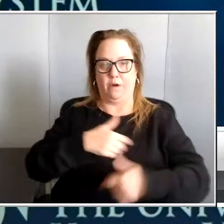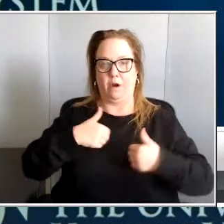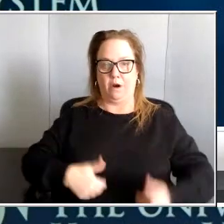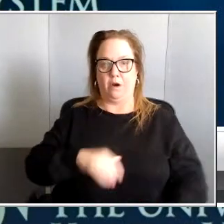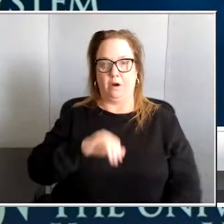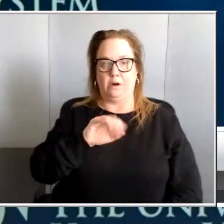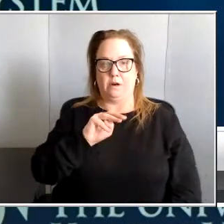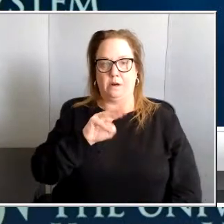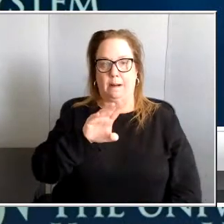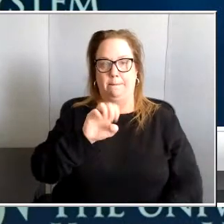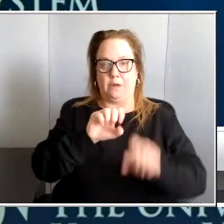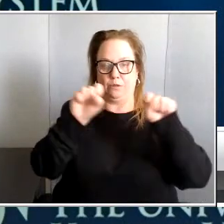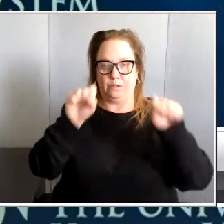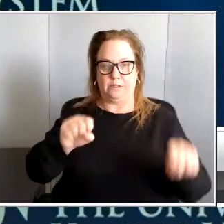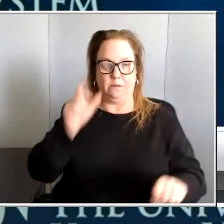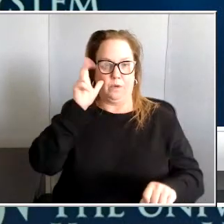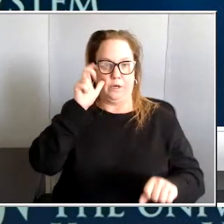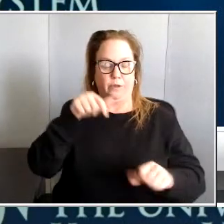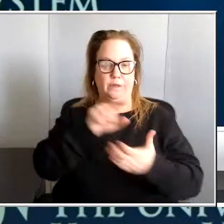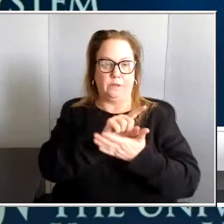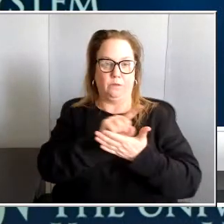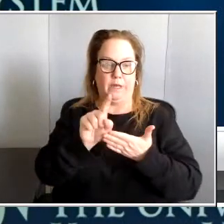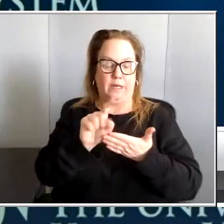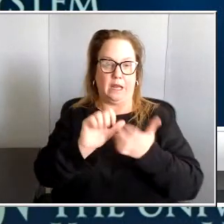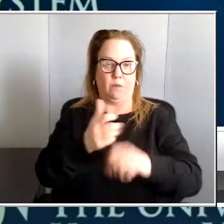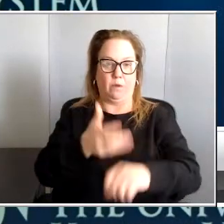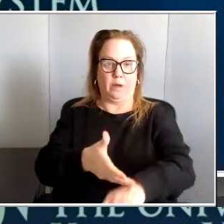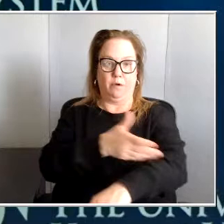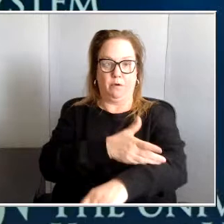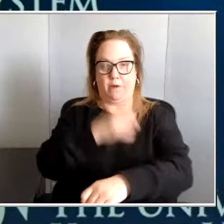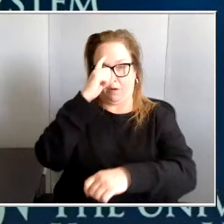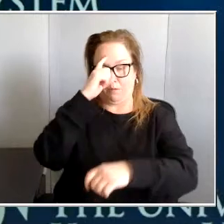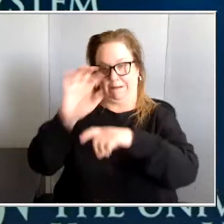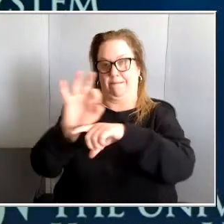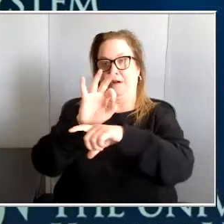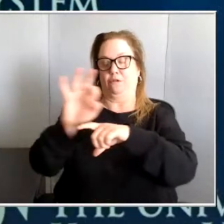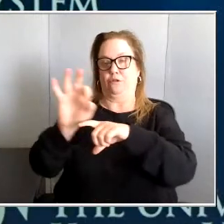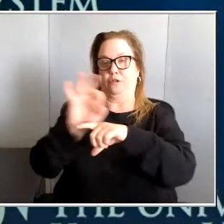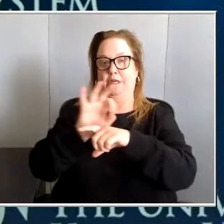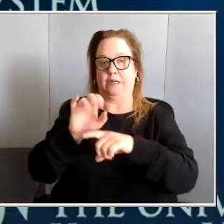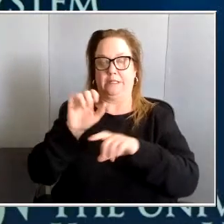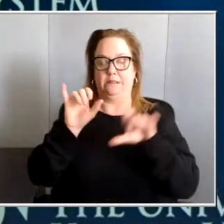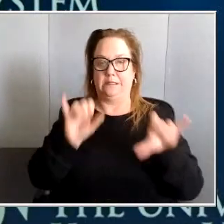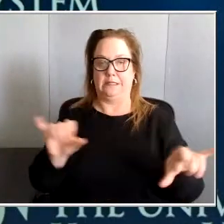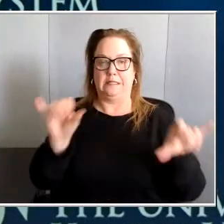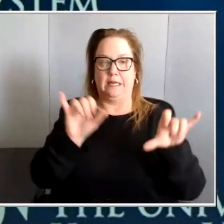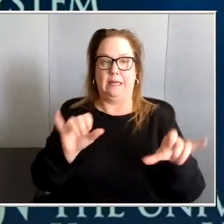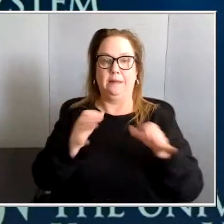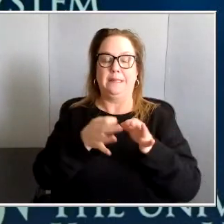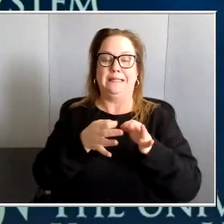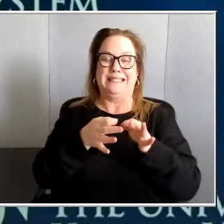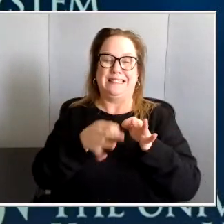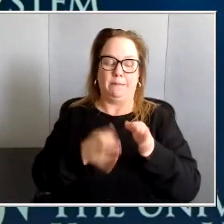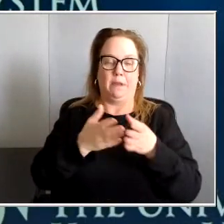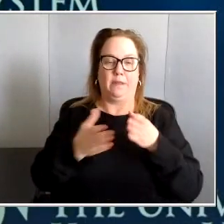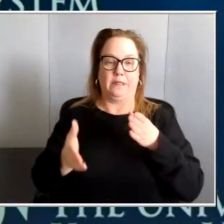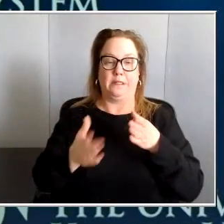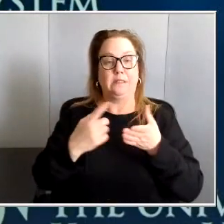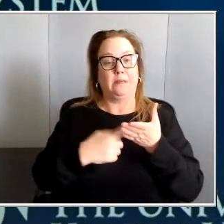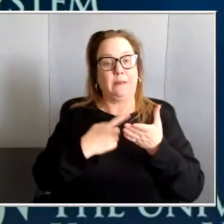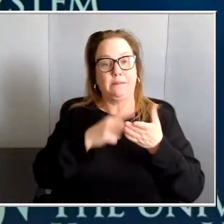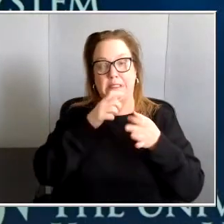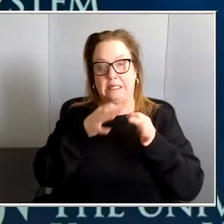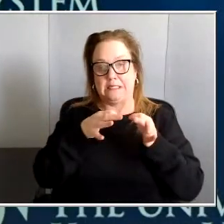heard this week about what can we do to improve our brain functioning. And it's really those same simple things, but sometimes they aren't so simple. But it's getting